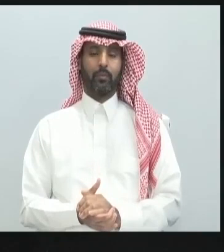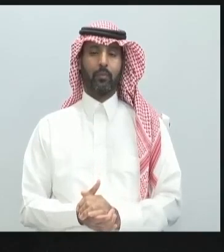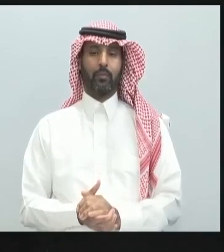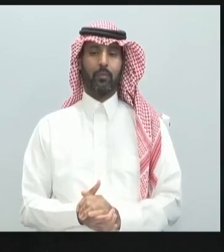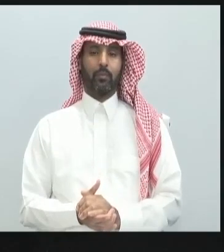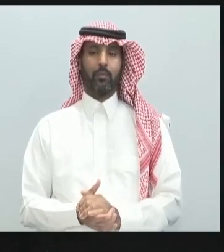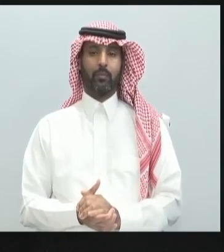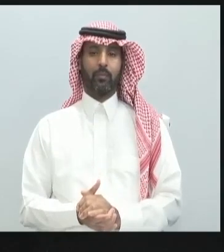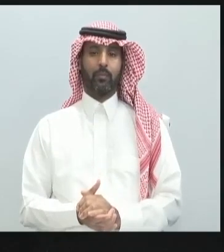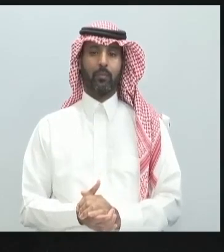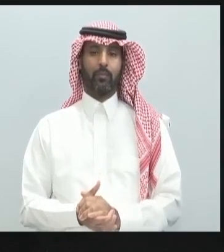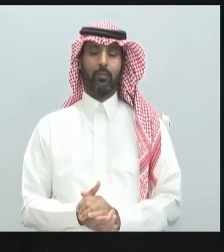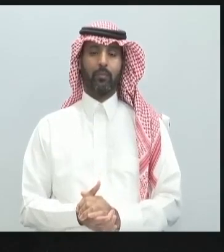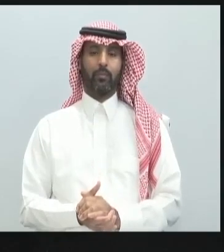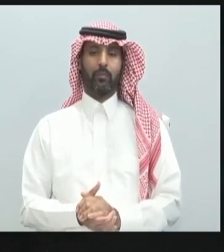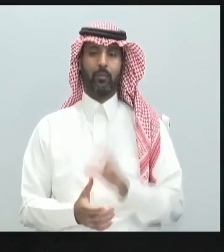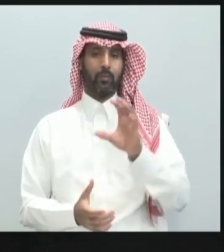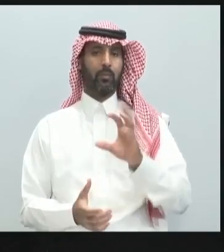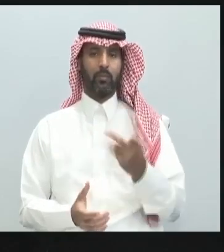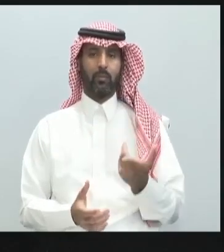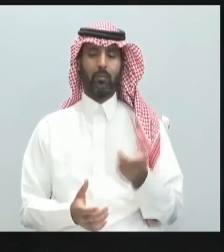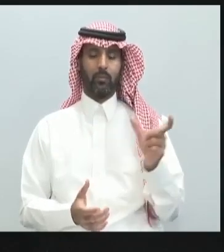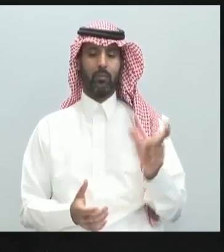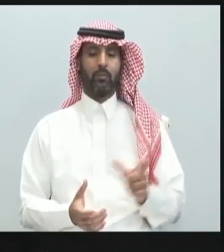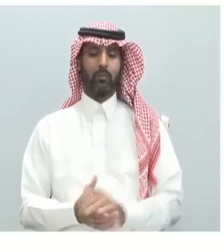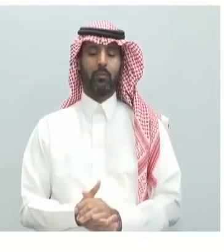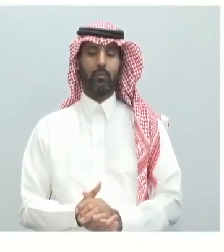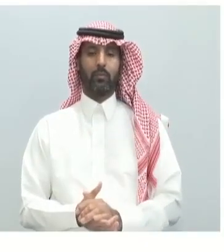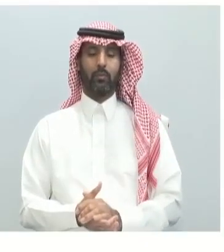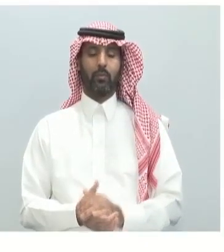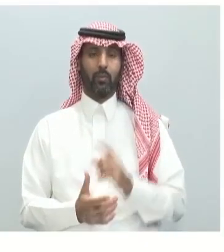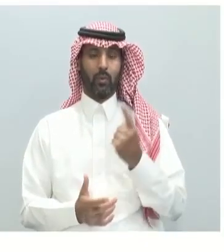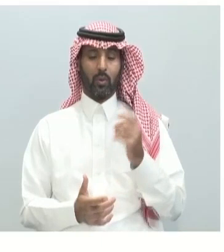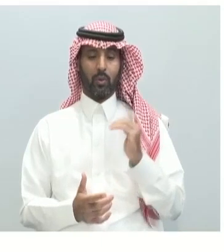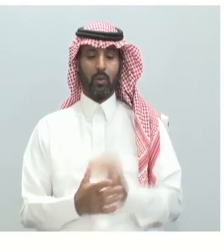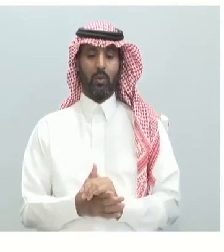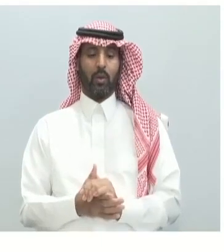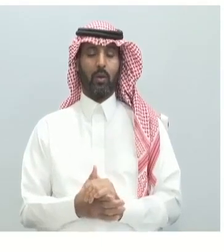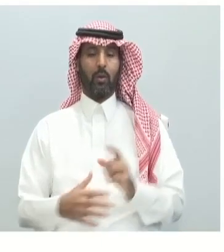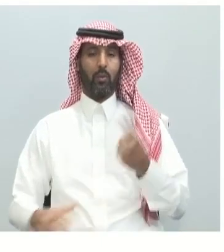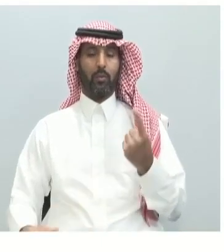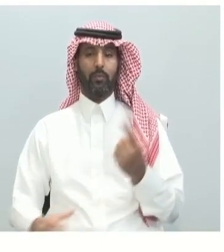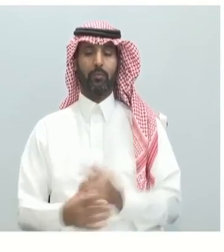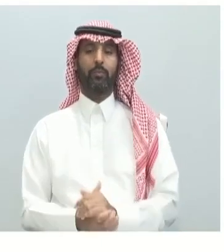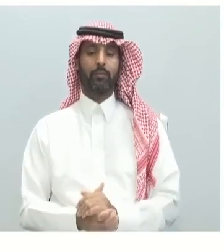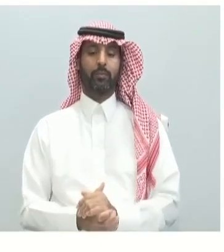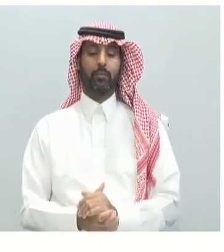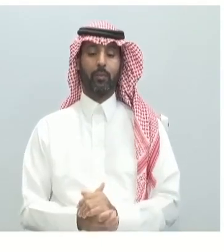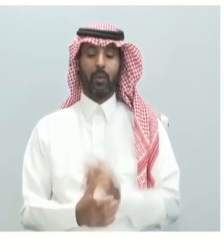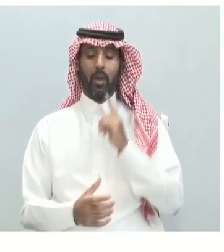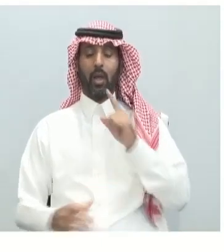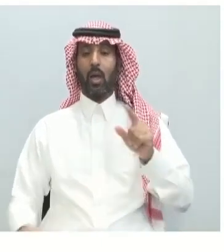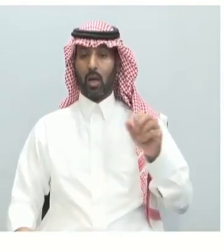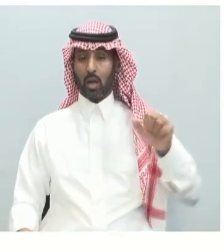the first gap? So answer number one is yes, a hassle.